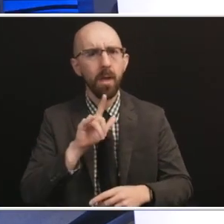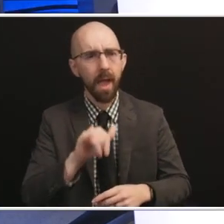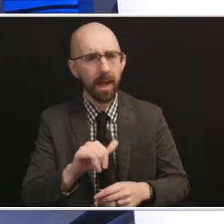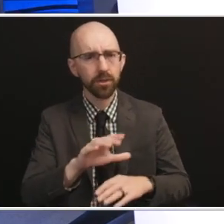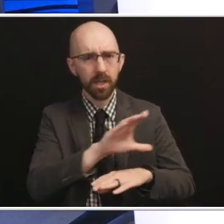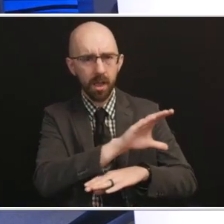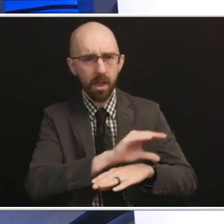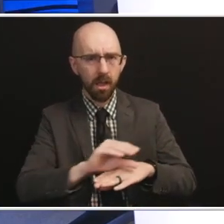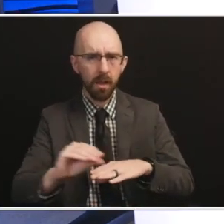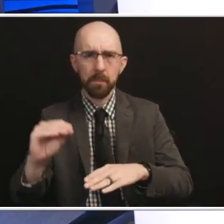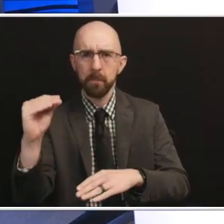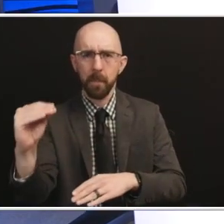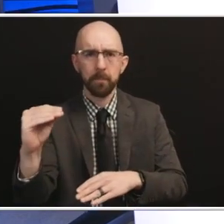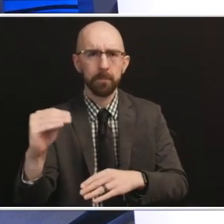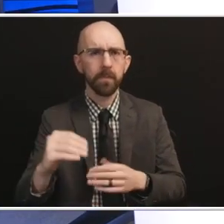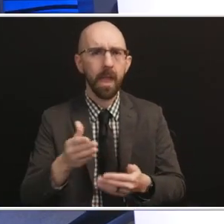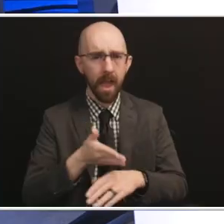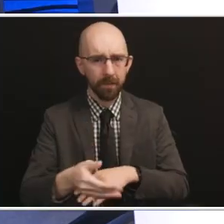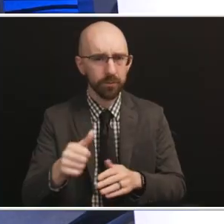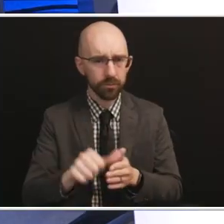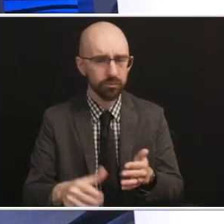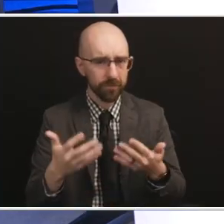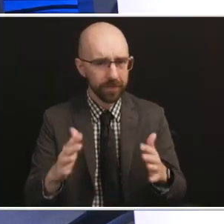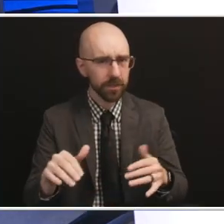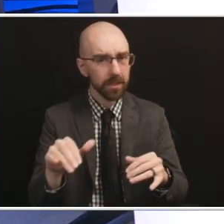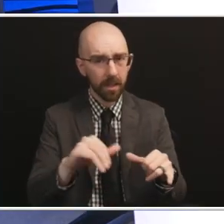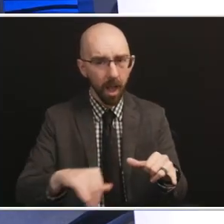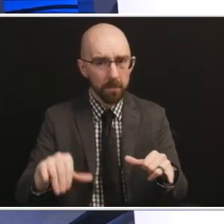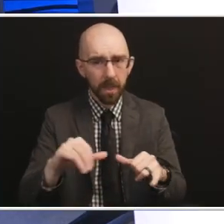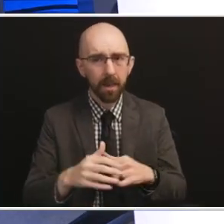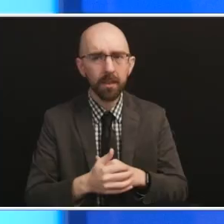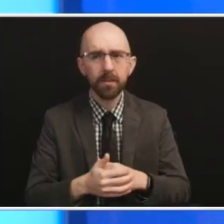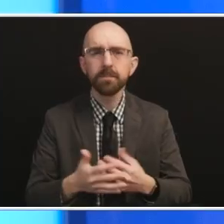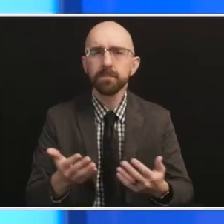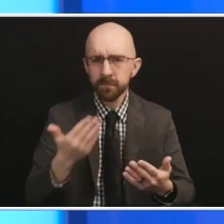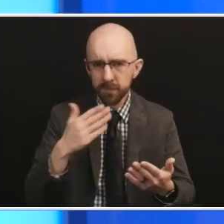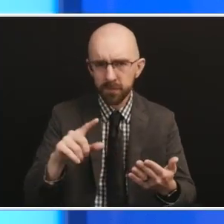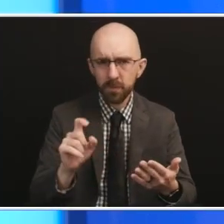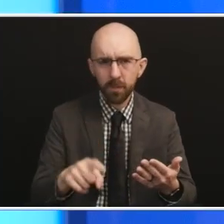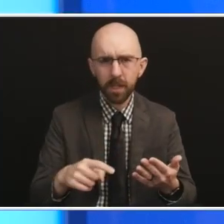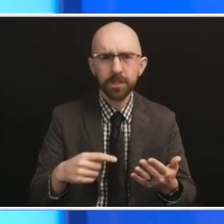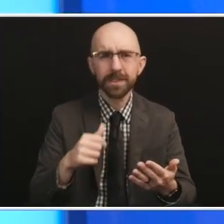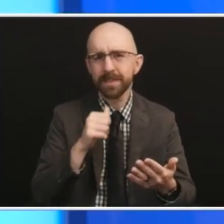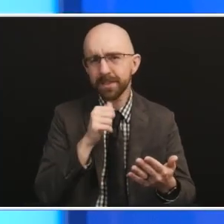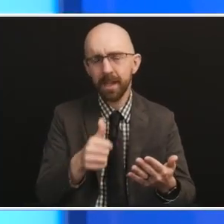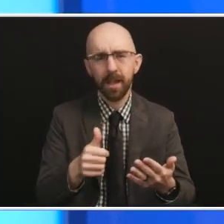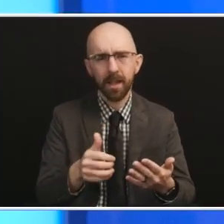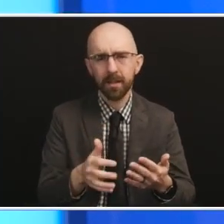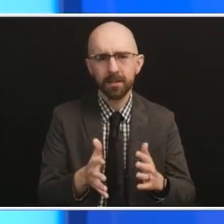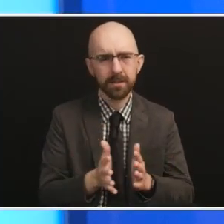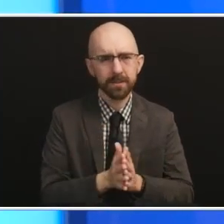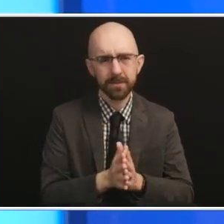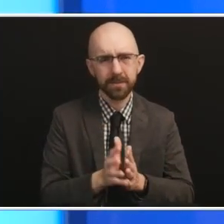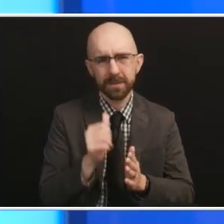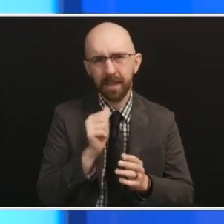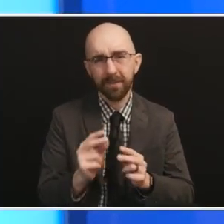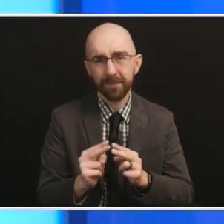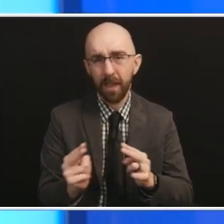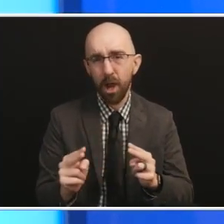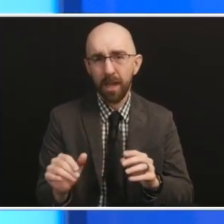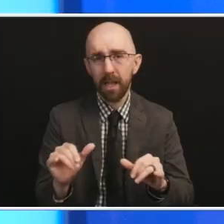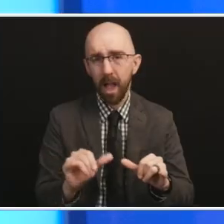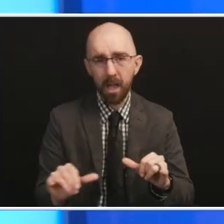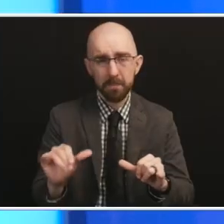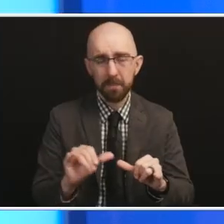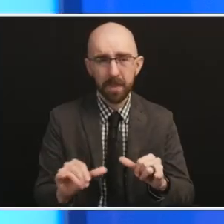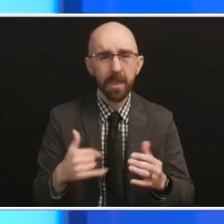their medication after a surgery? How common is that? Oh, that's a good question. It's not very common. I would